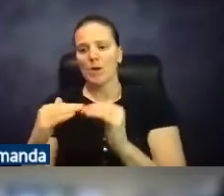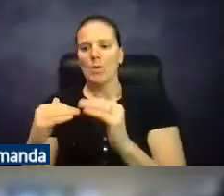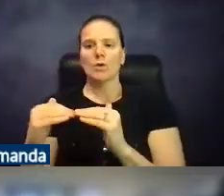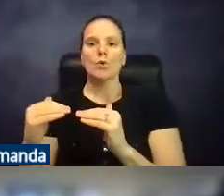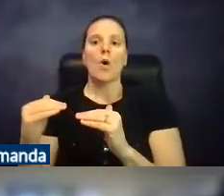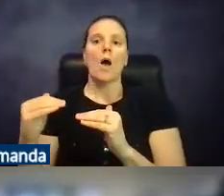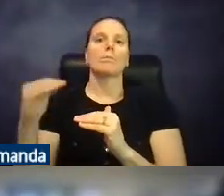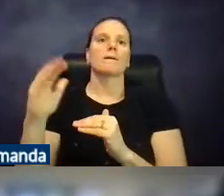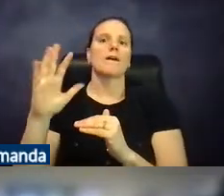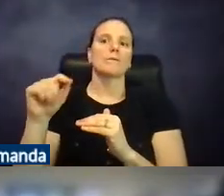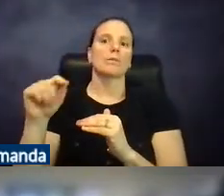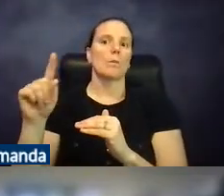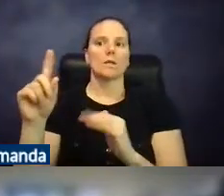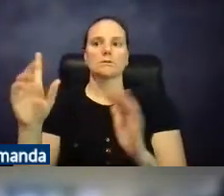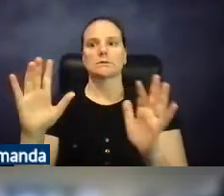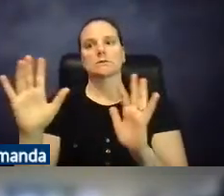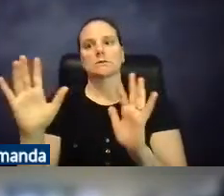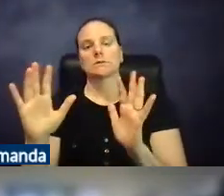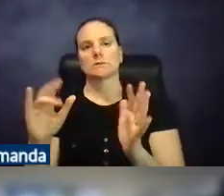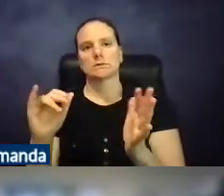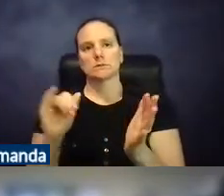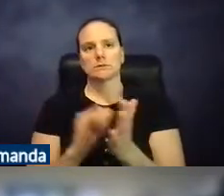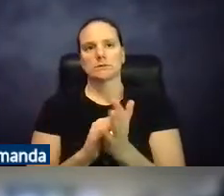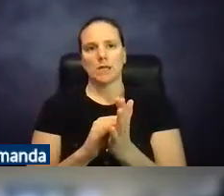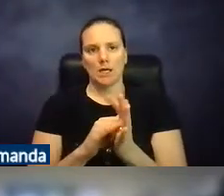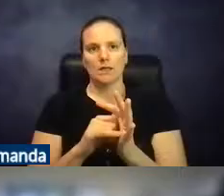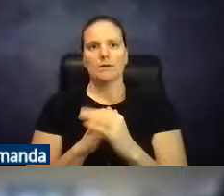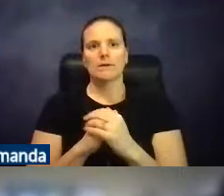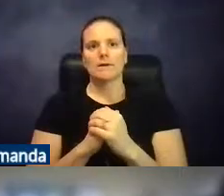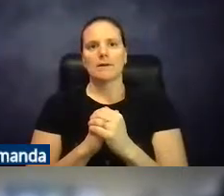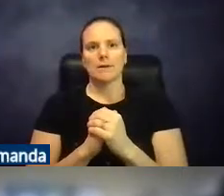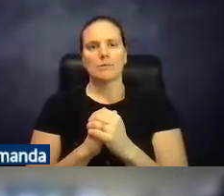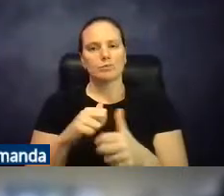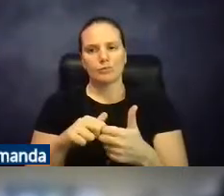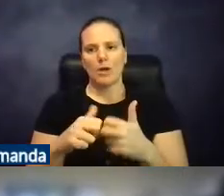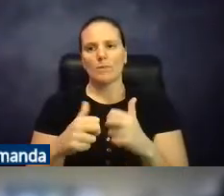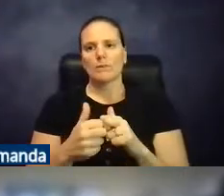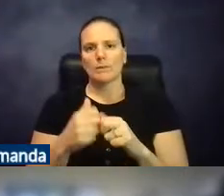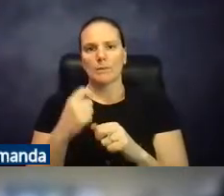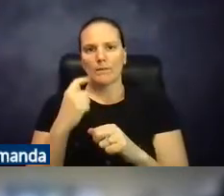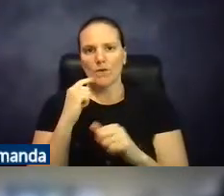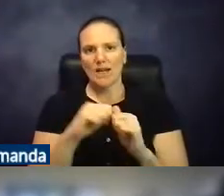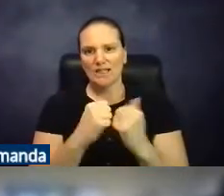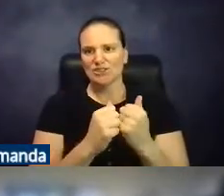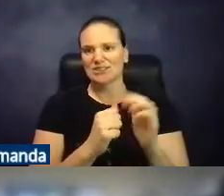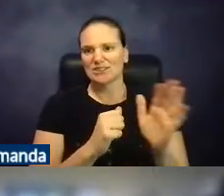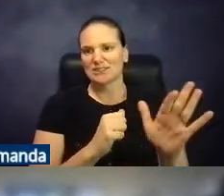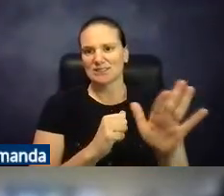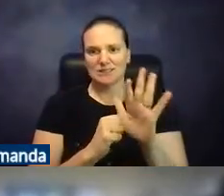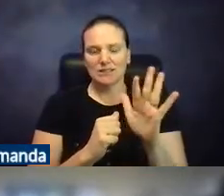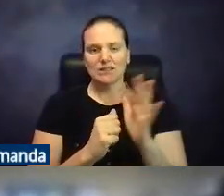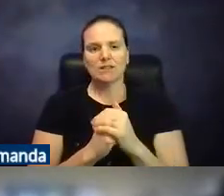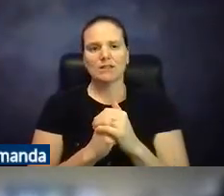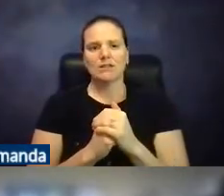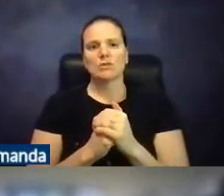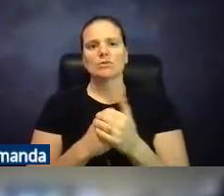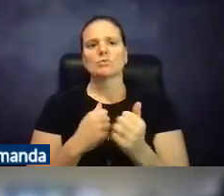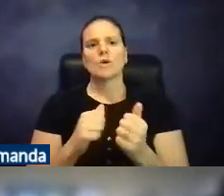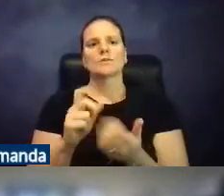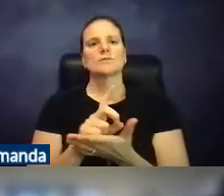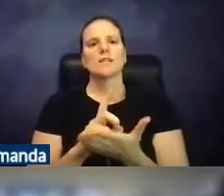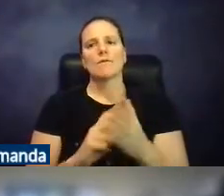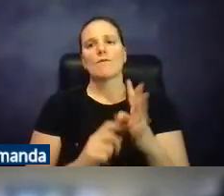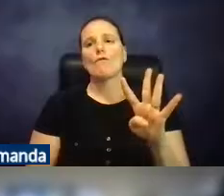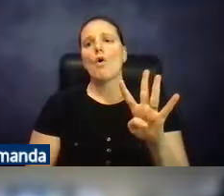to 5.1, and those really introduce problems for the agencies. So again, we try to design at 4.5%